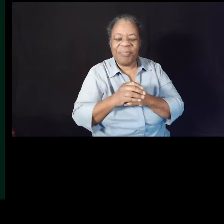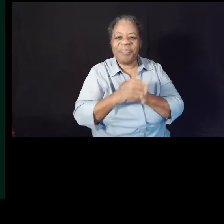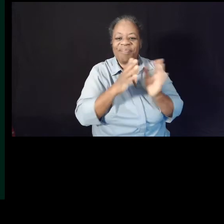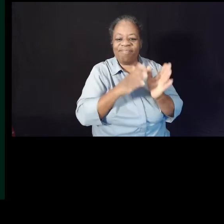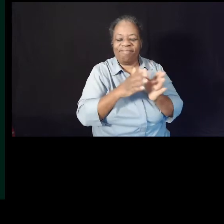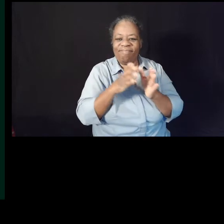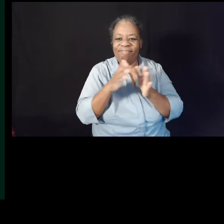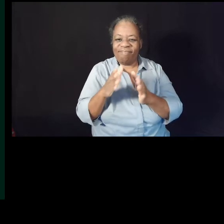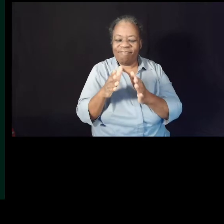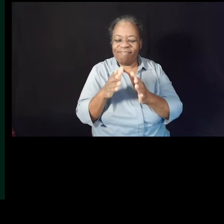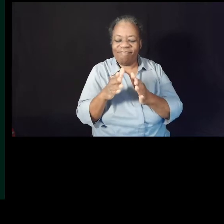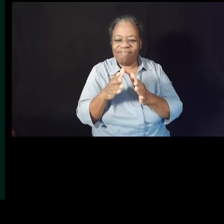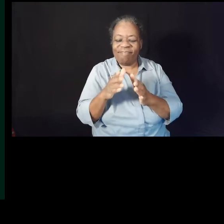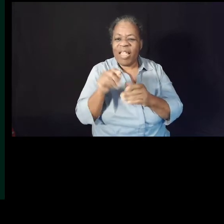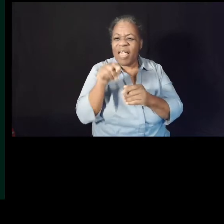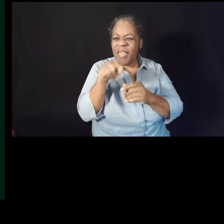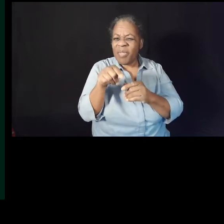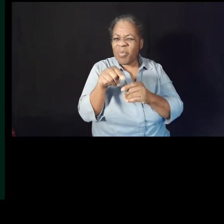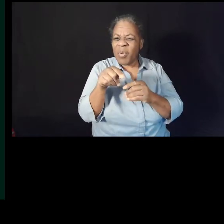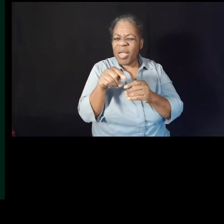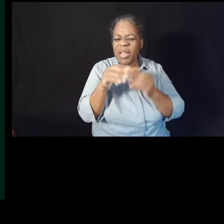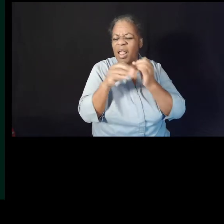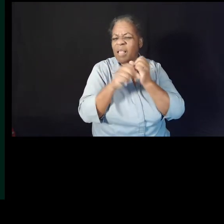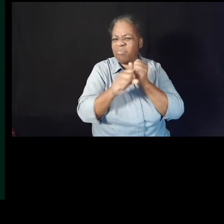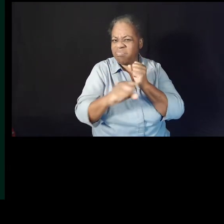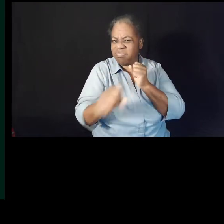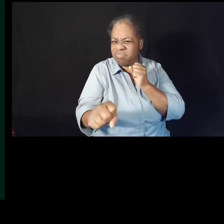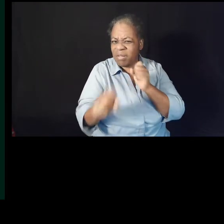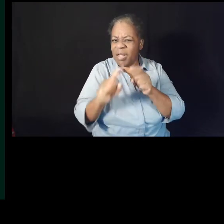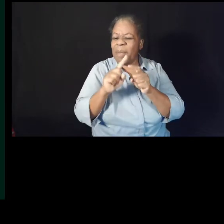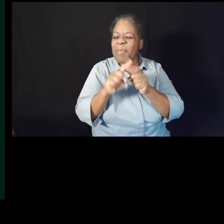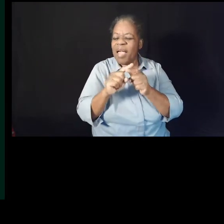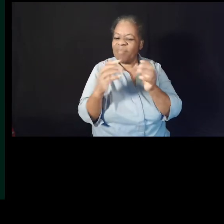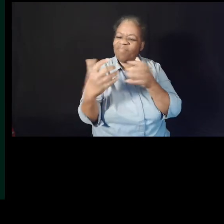Now, this next one is a little bit longer, but it fits the season.